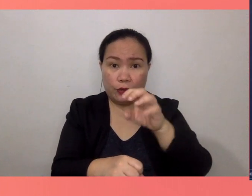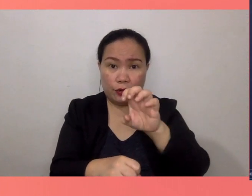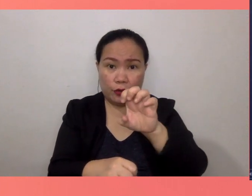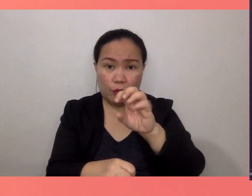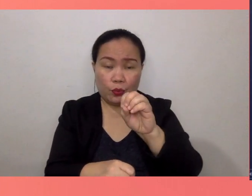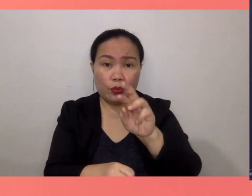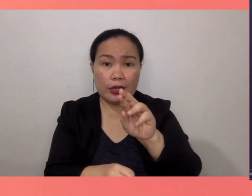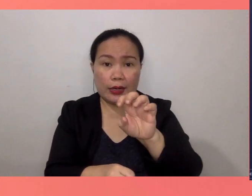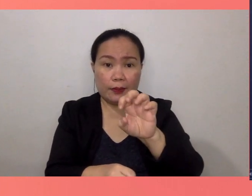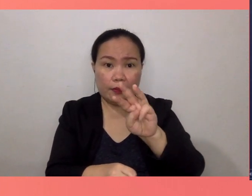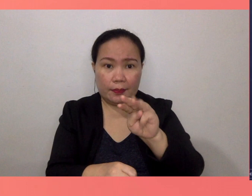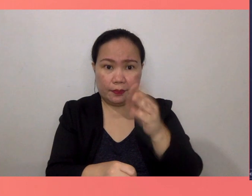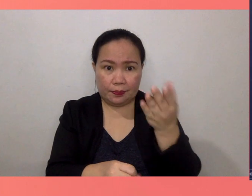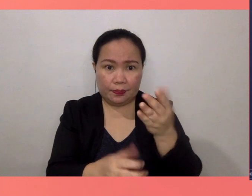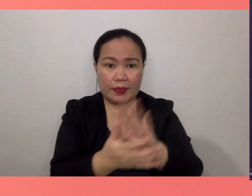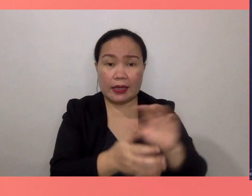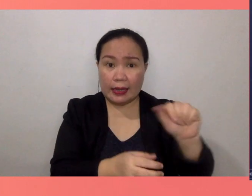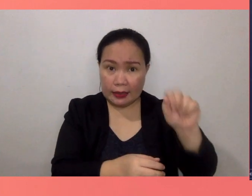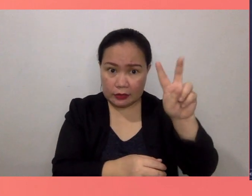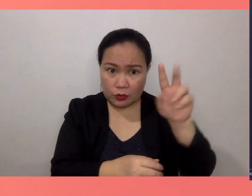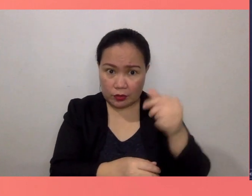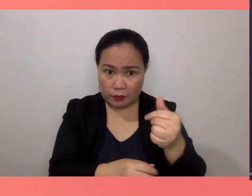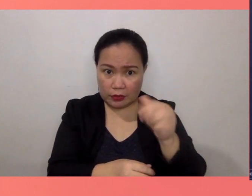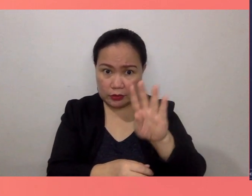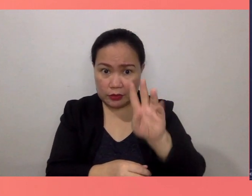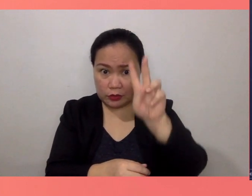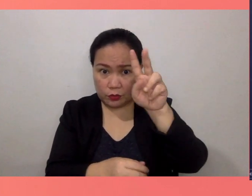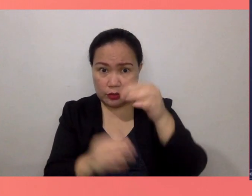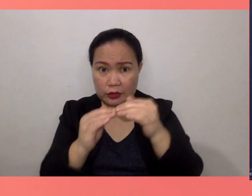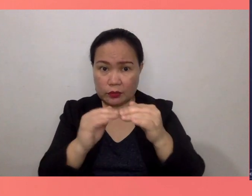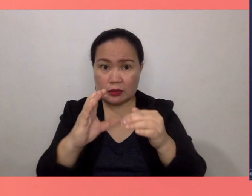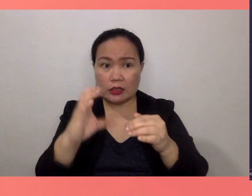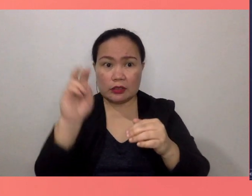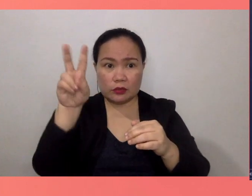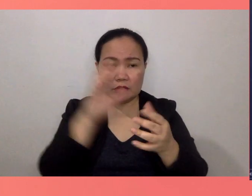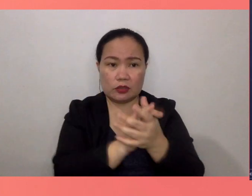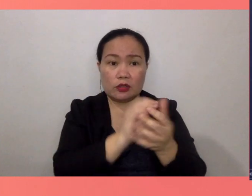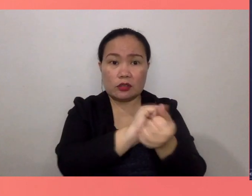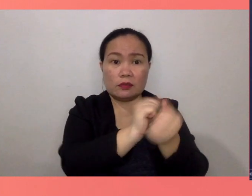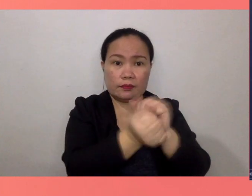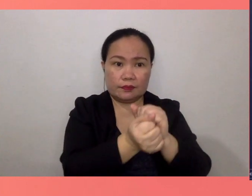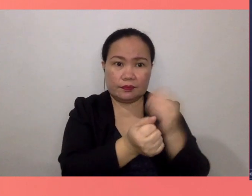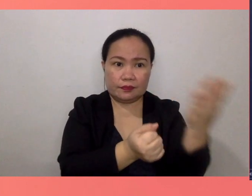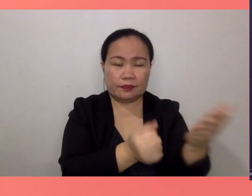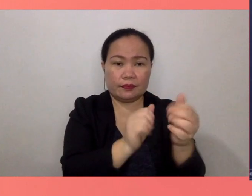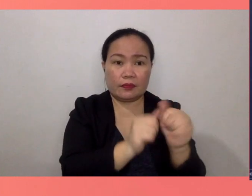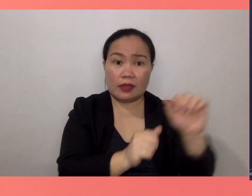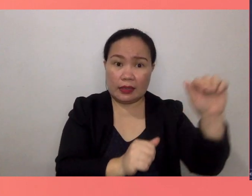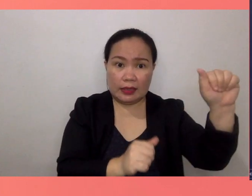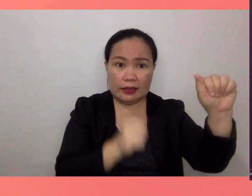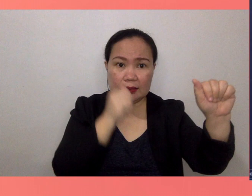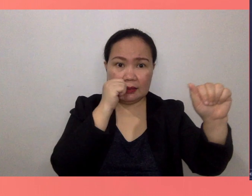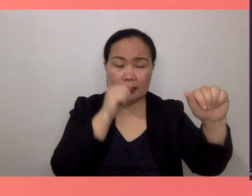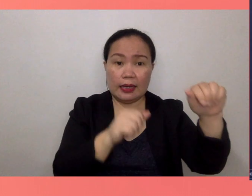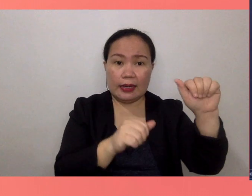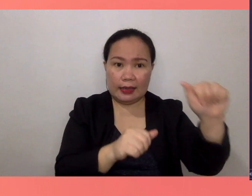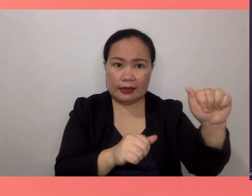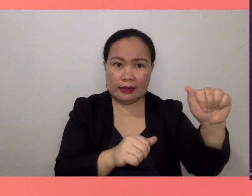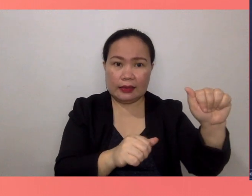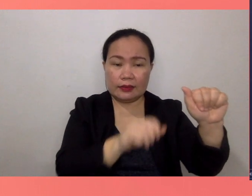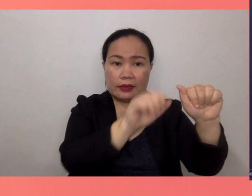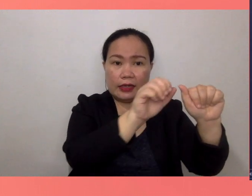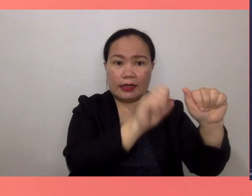b squared is equal to c squared. So, papalitan lang natin yung a squared natin, yung a natin ng